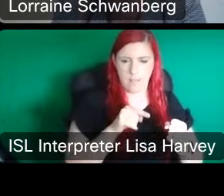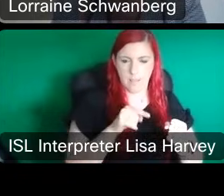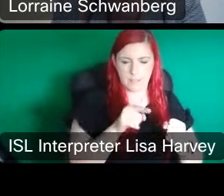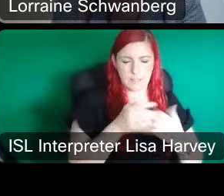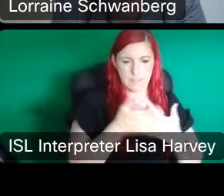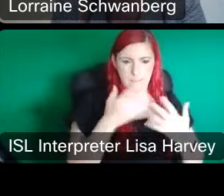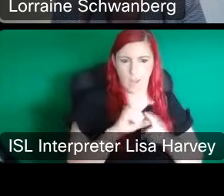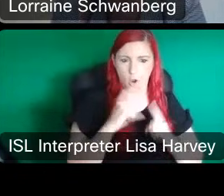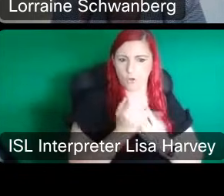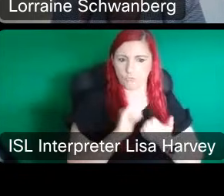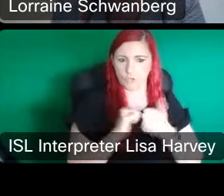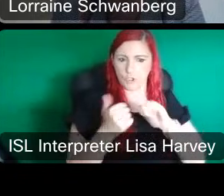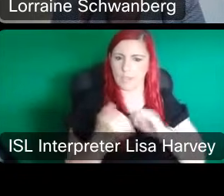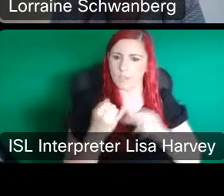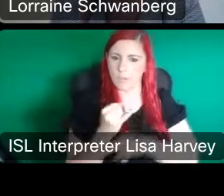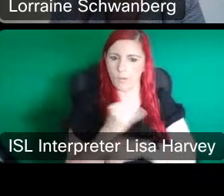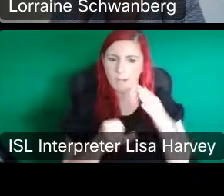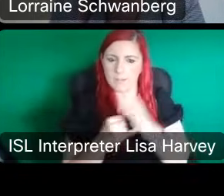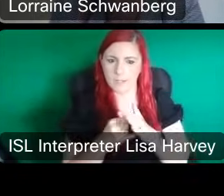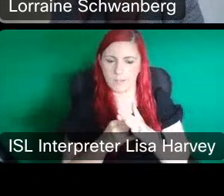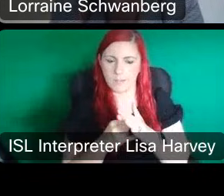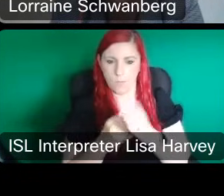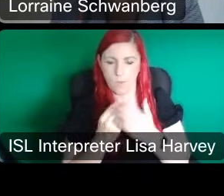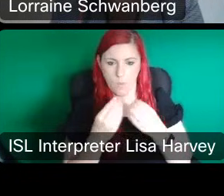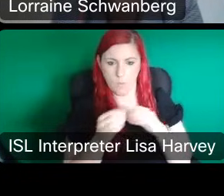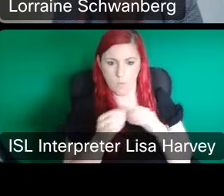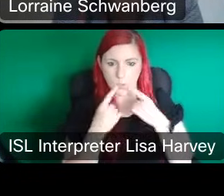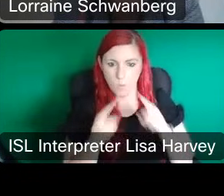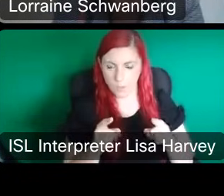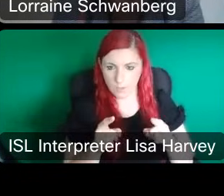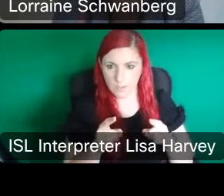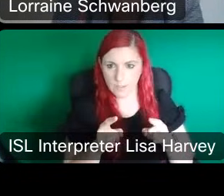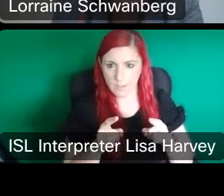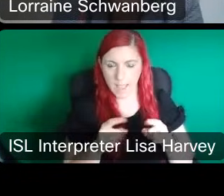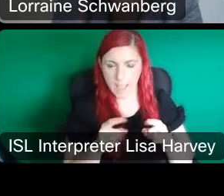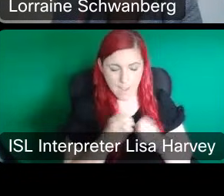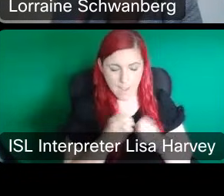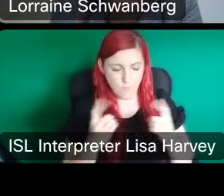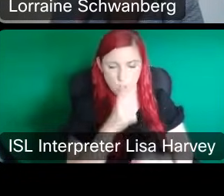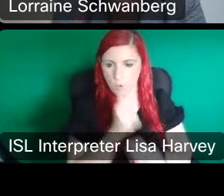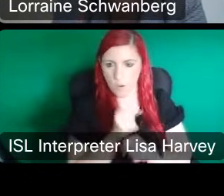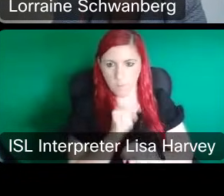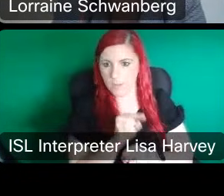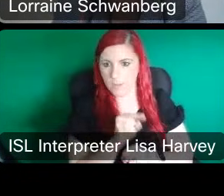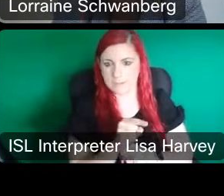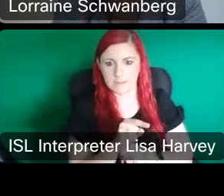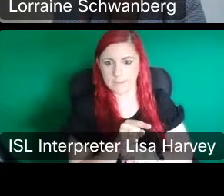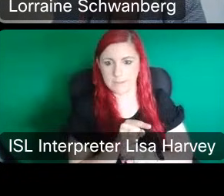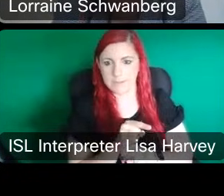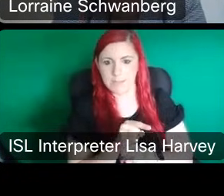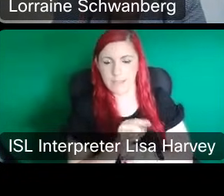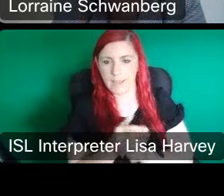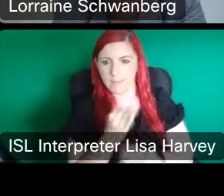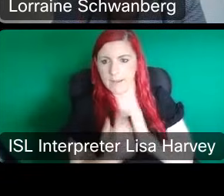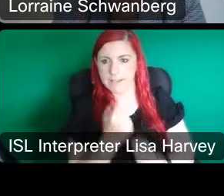the organization. Open disclosure is at the tip of everyone's tongue when there is an incident. And it's really